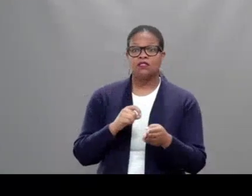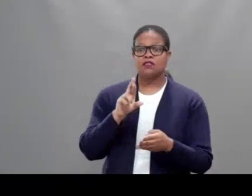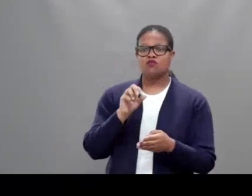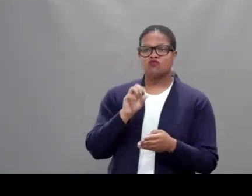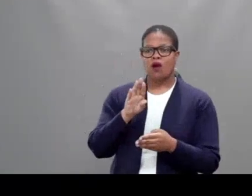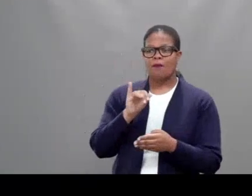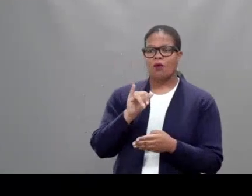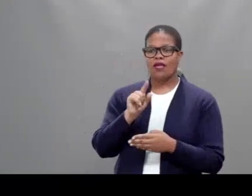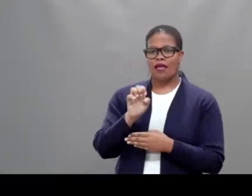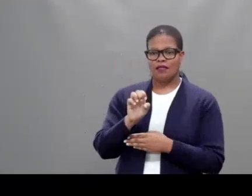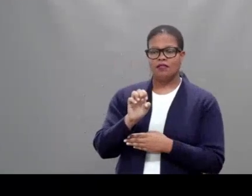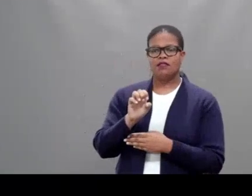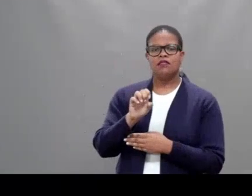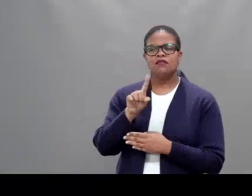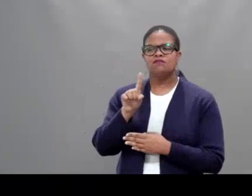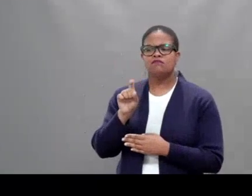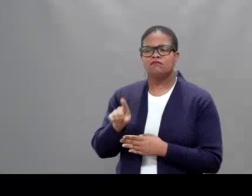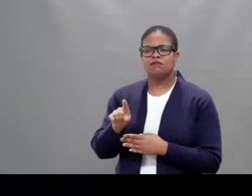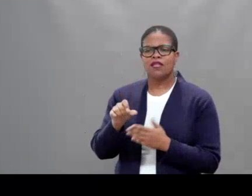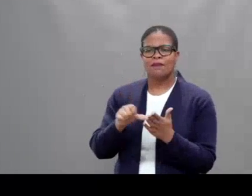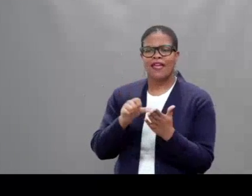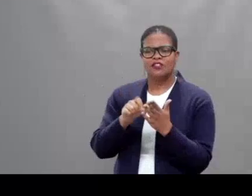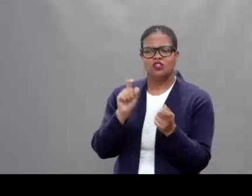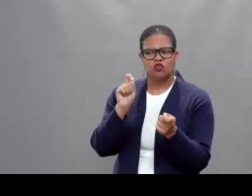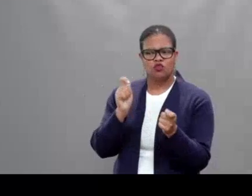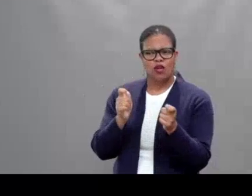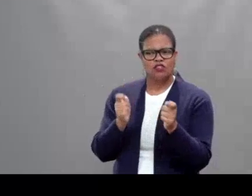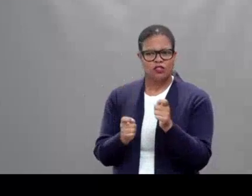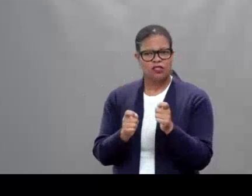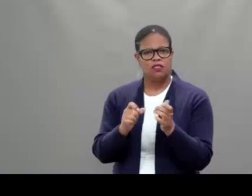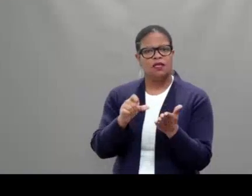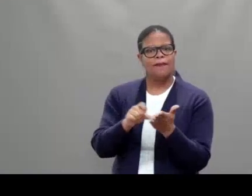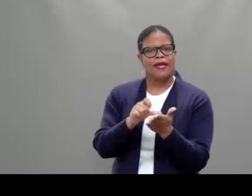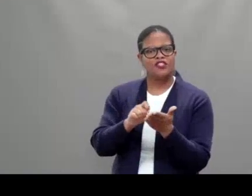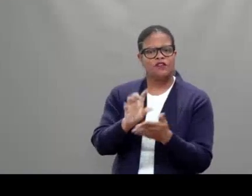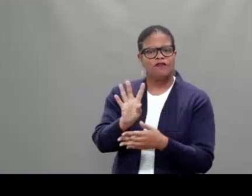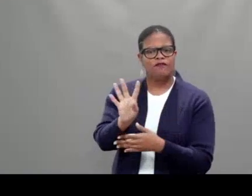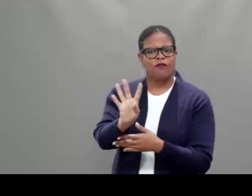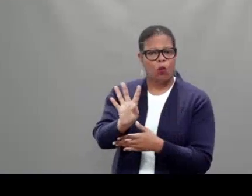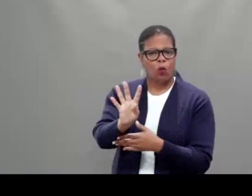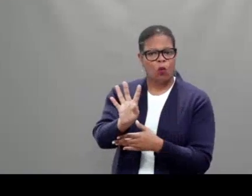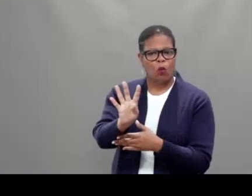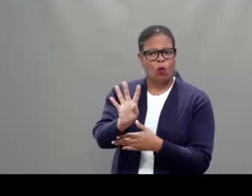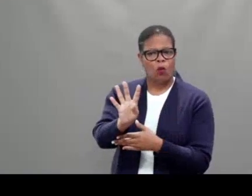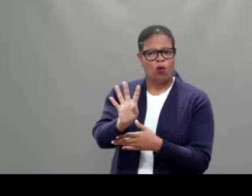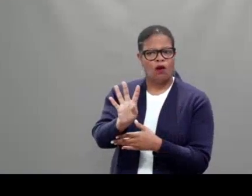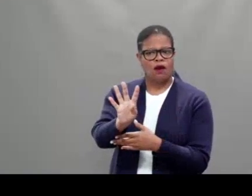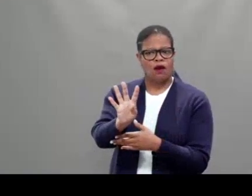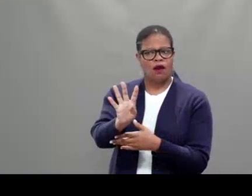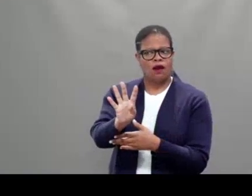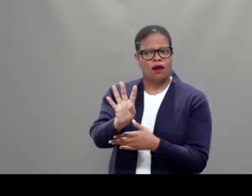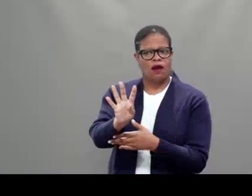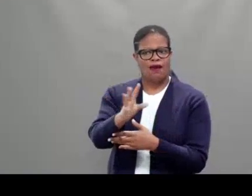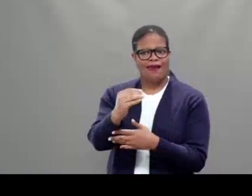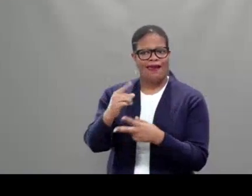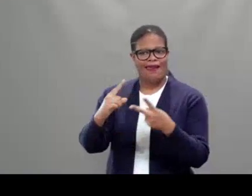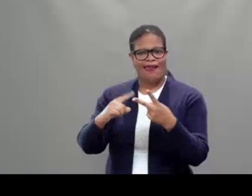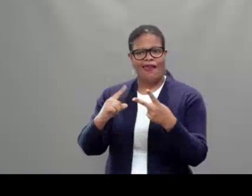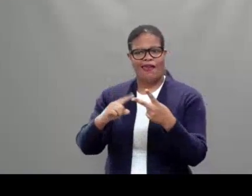Yes. on page, correction-wise, on page 4 and page